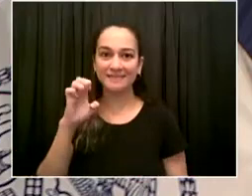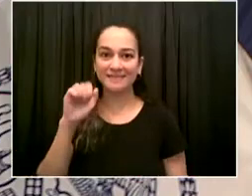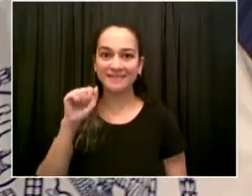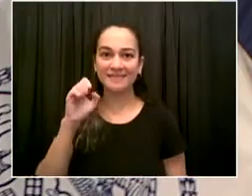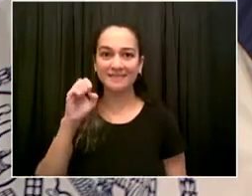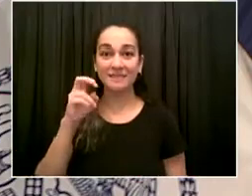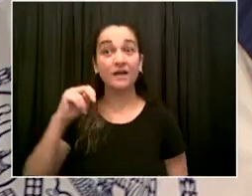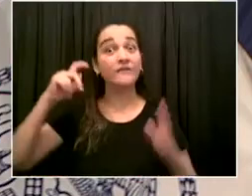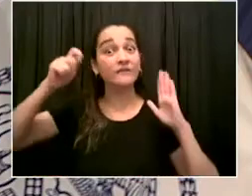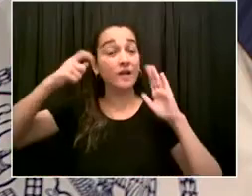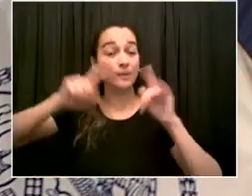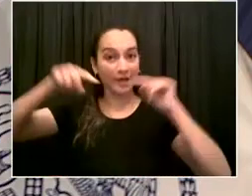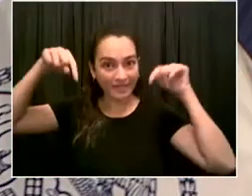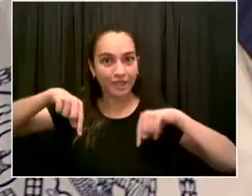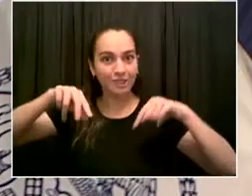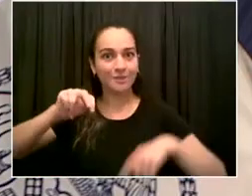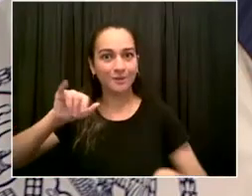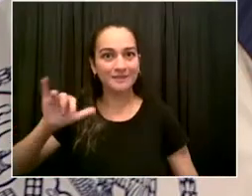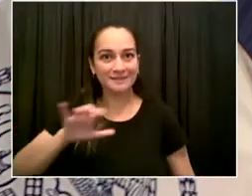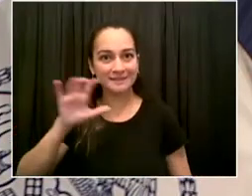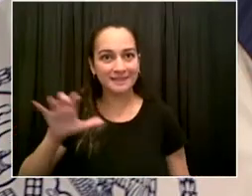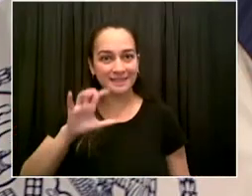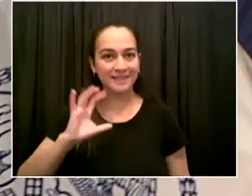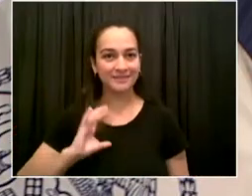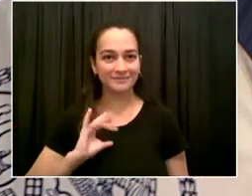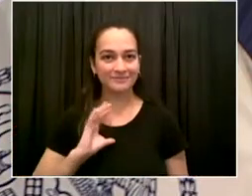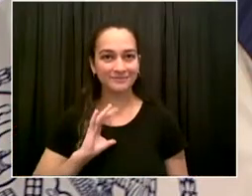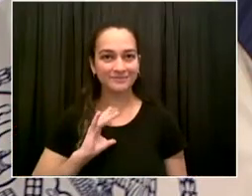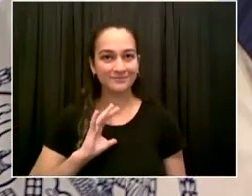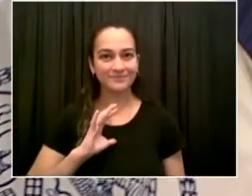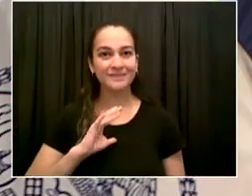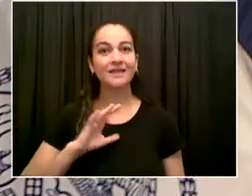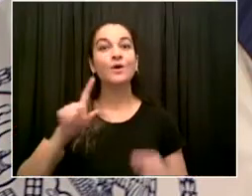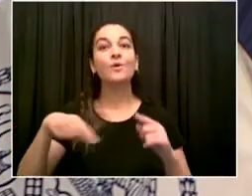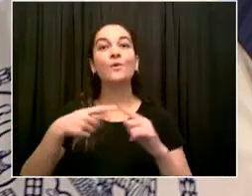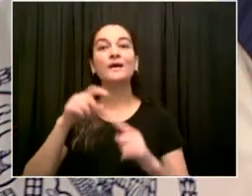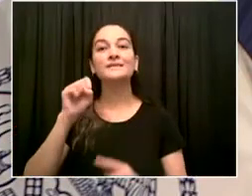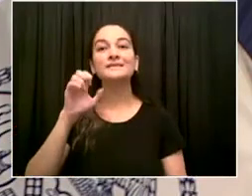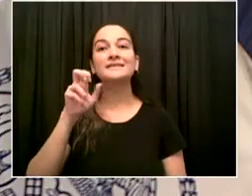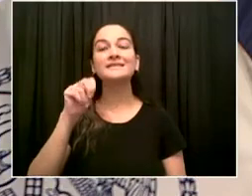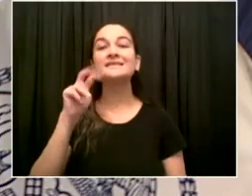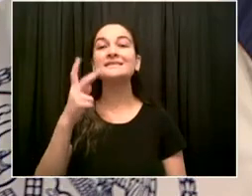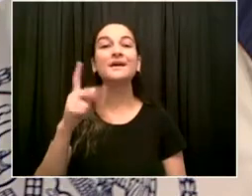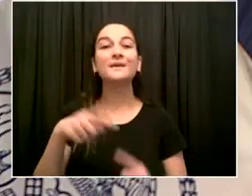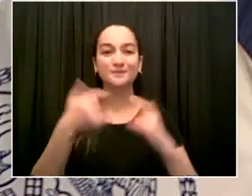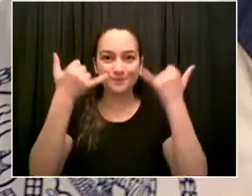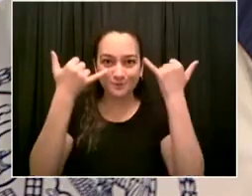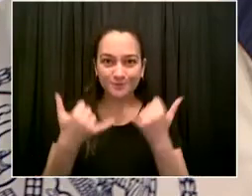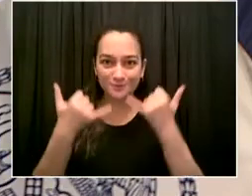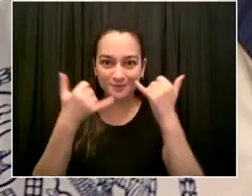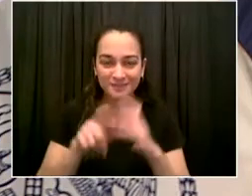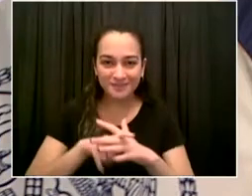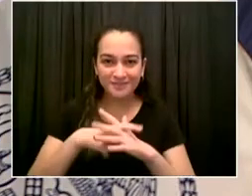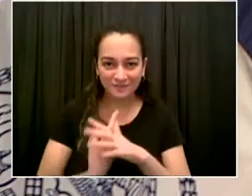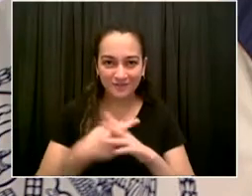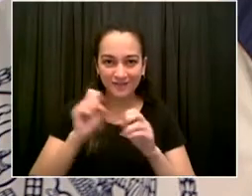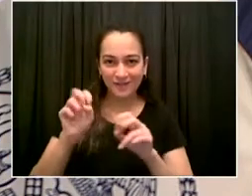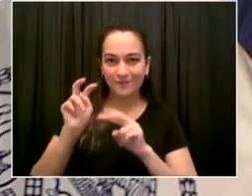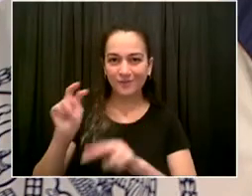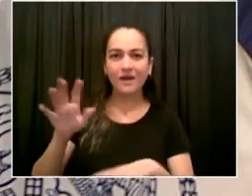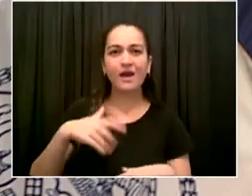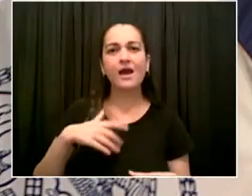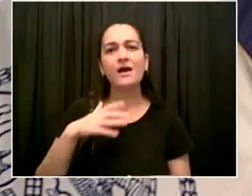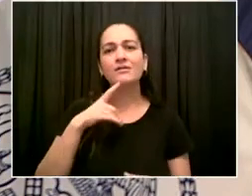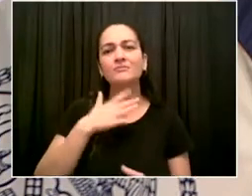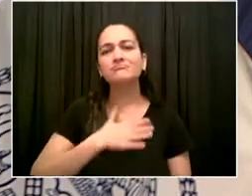It's a poignant show. It's amazing. One of the stars is with us today. He has done amazing work